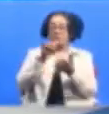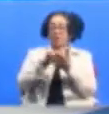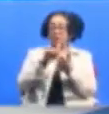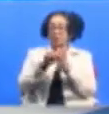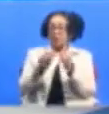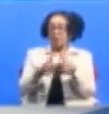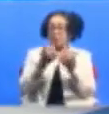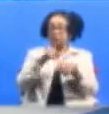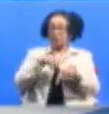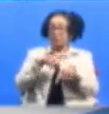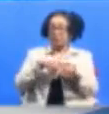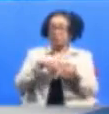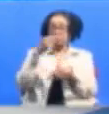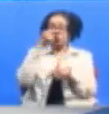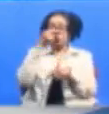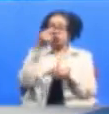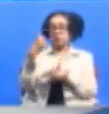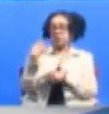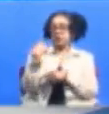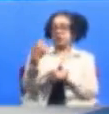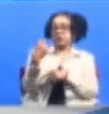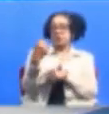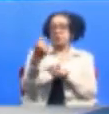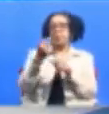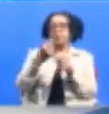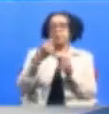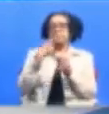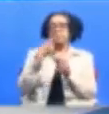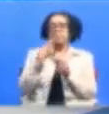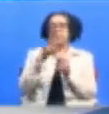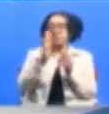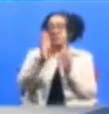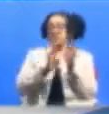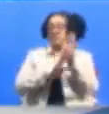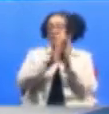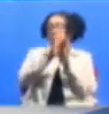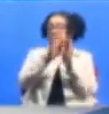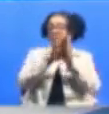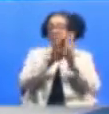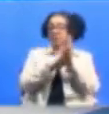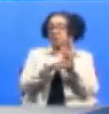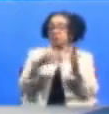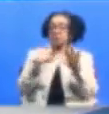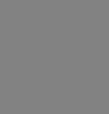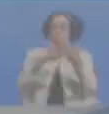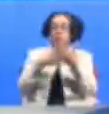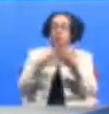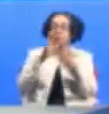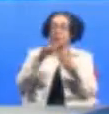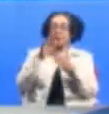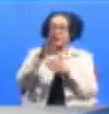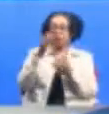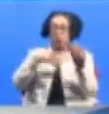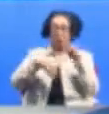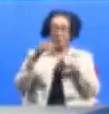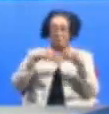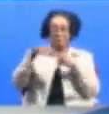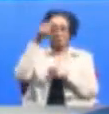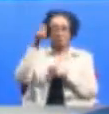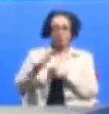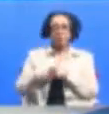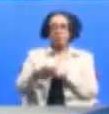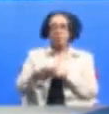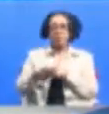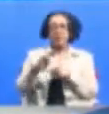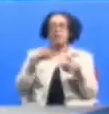William Ruto yesterday that his development agenda was being derailed by corrupt judges and his intimation that he would ignore court